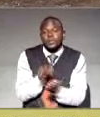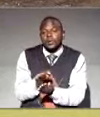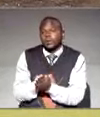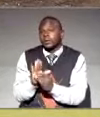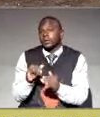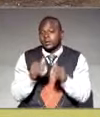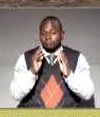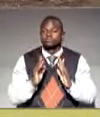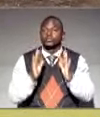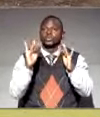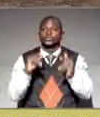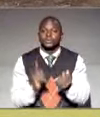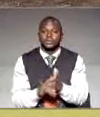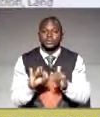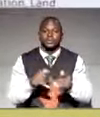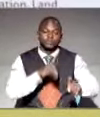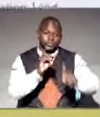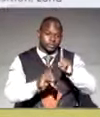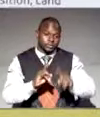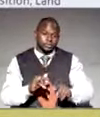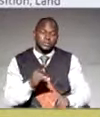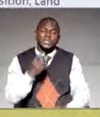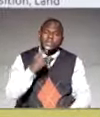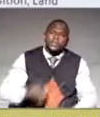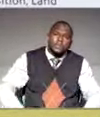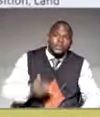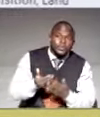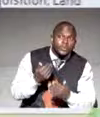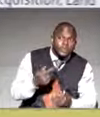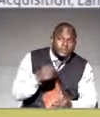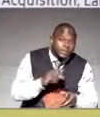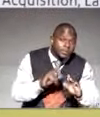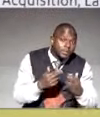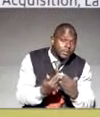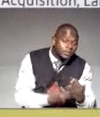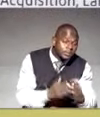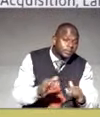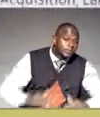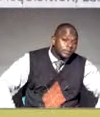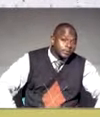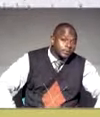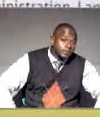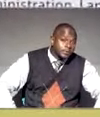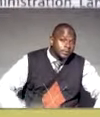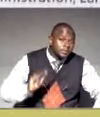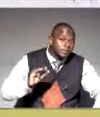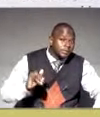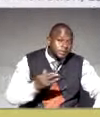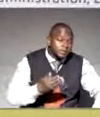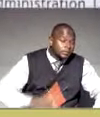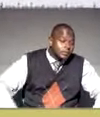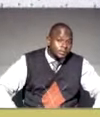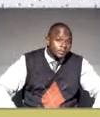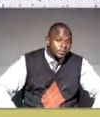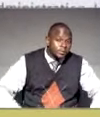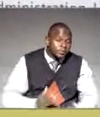the forest reserve's acquisition raised questions. Did you say that what you have on record right now in the EMSO in Mukono is that